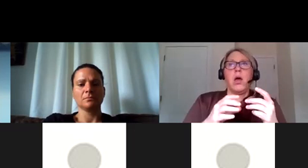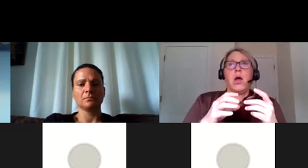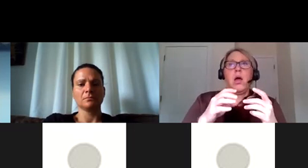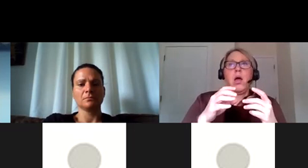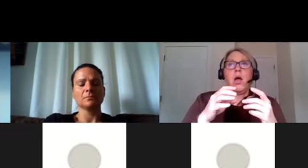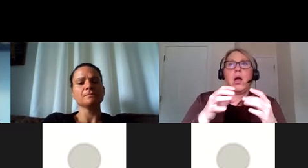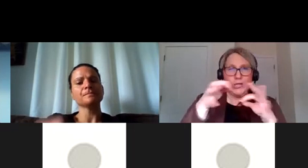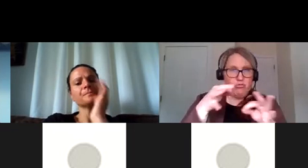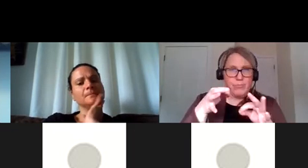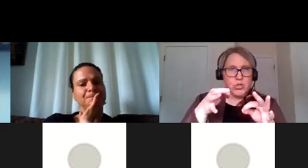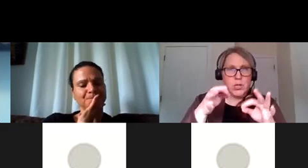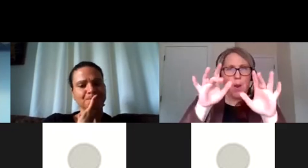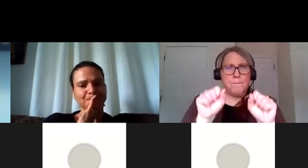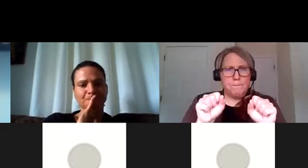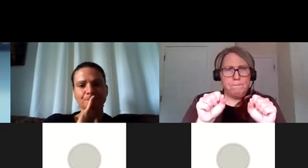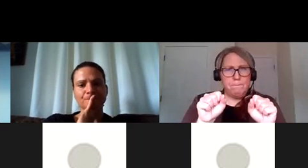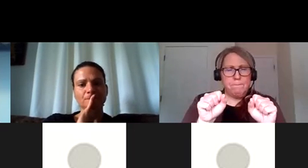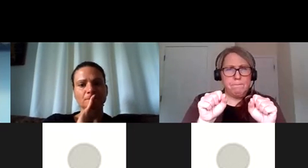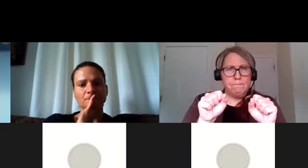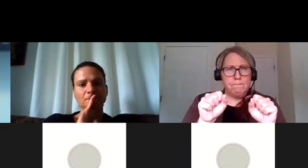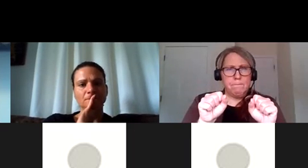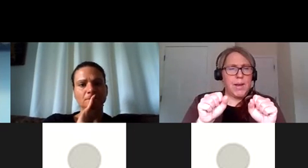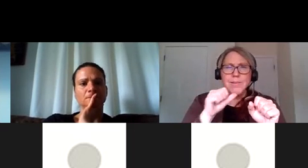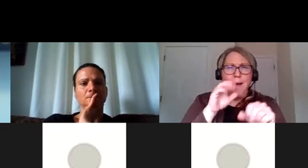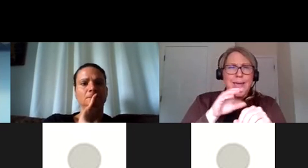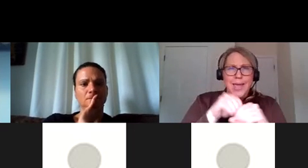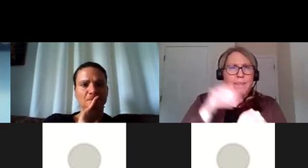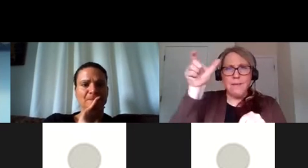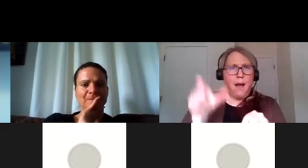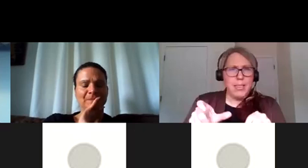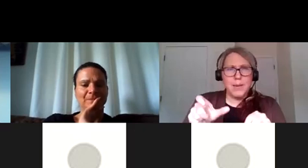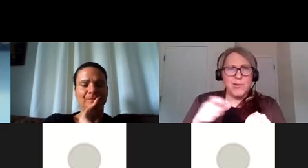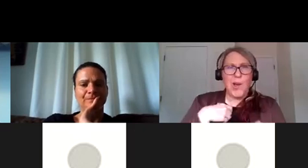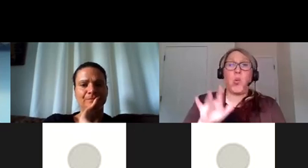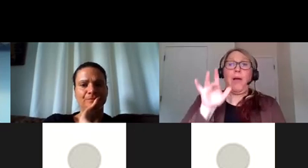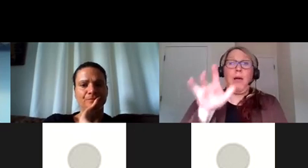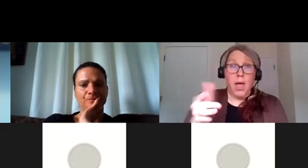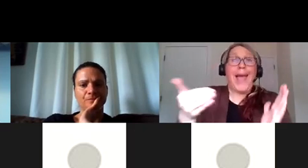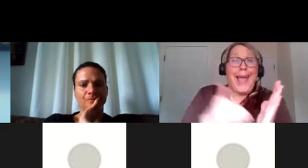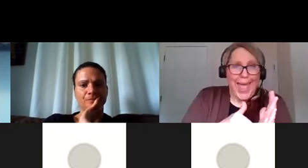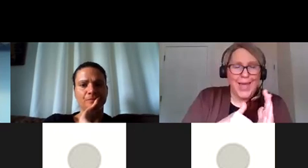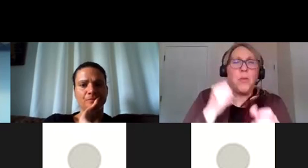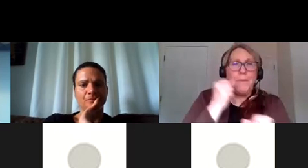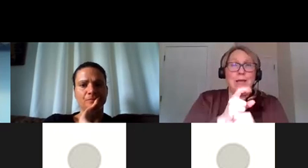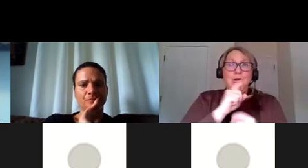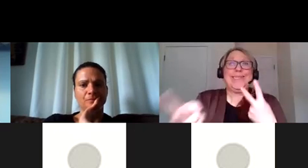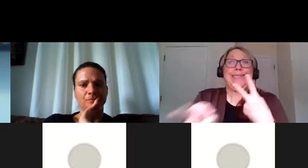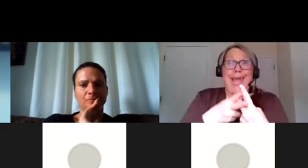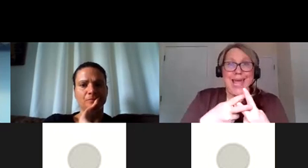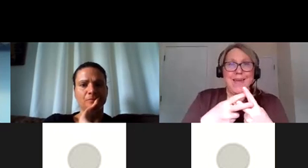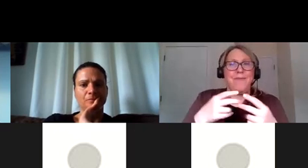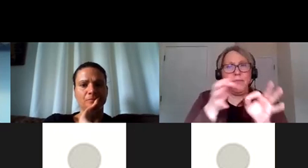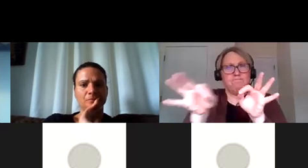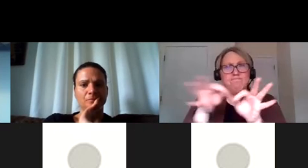description isn't there in the column on the right. So I had to click again to make sure it had actually saved the text that